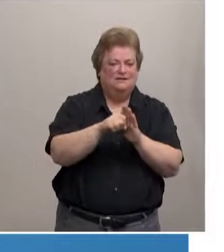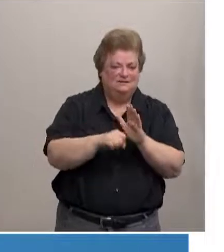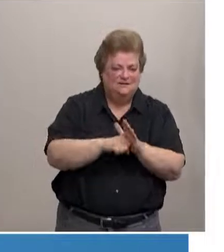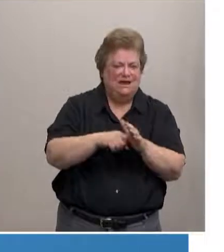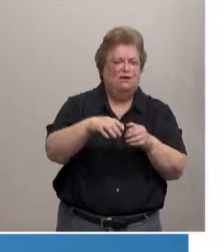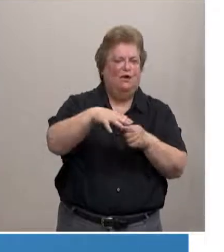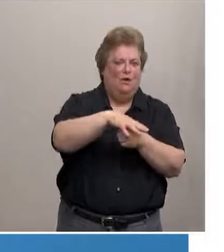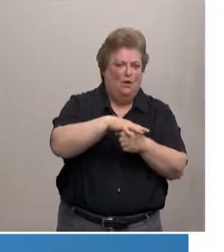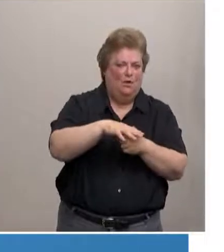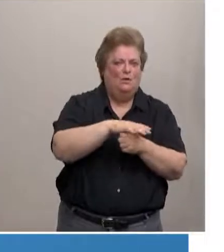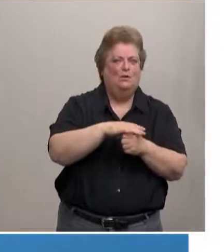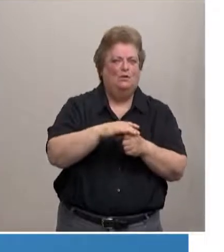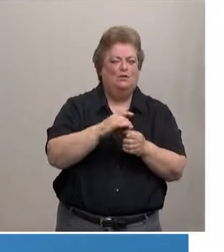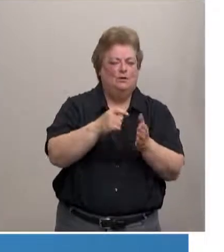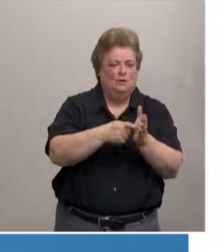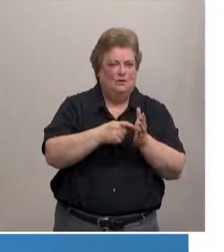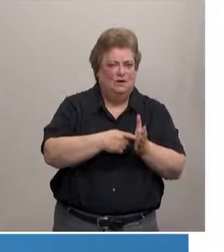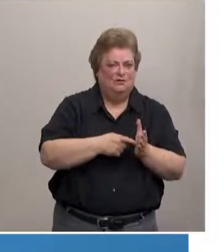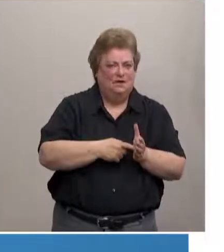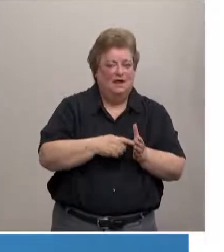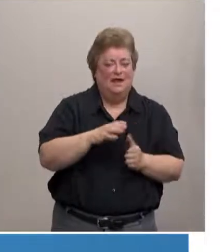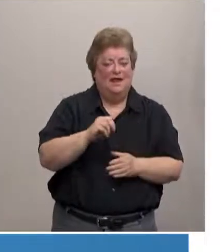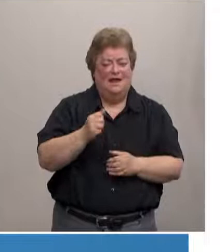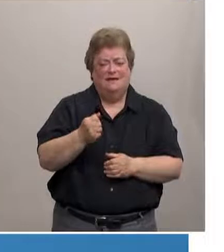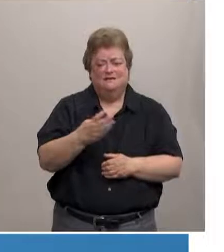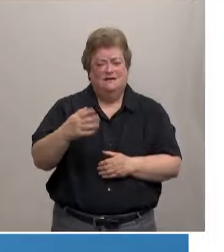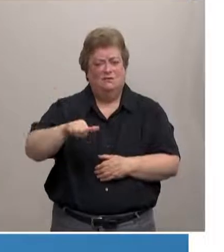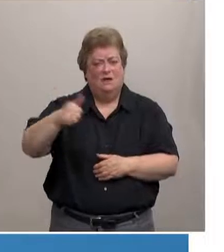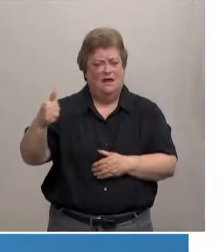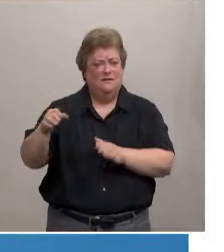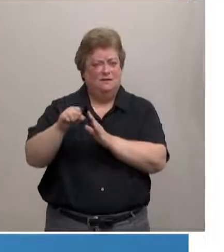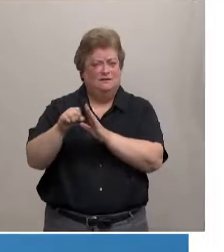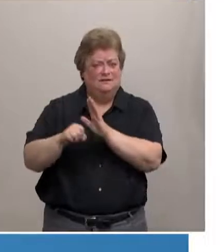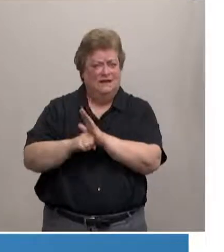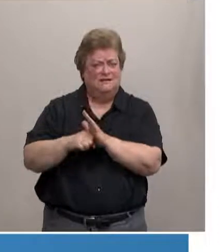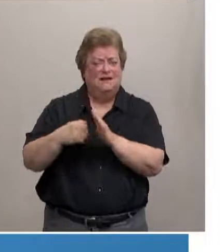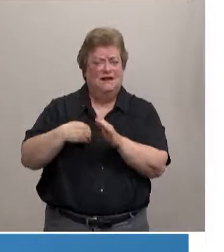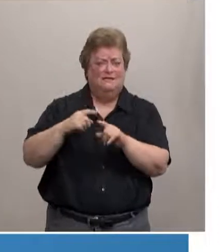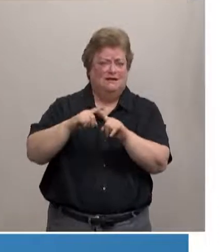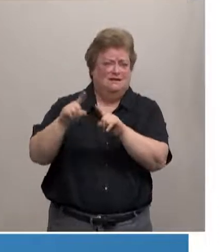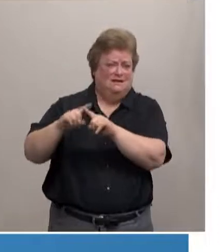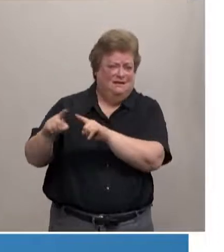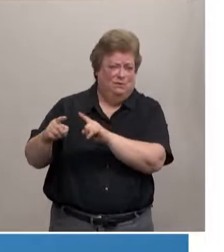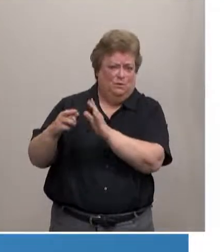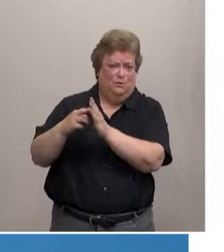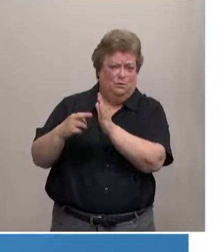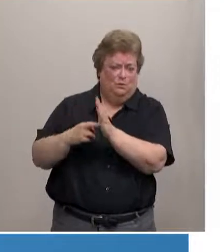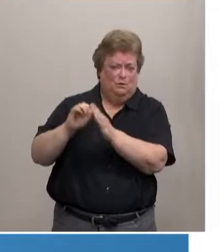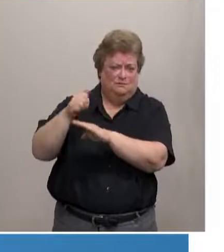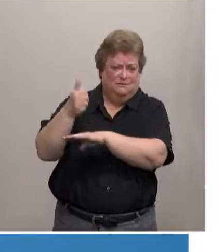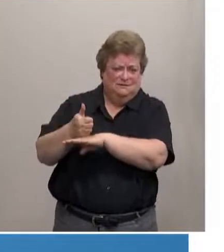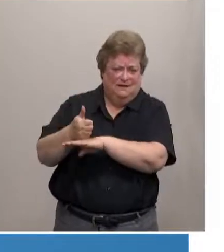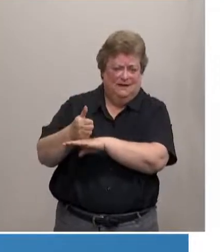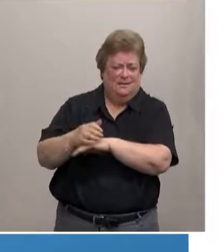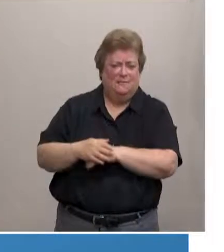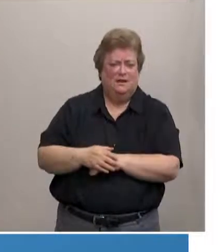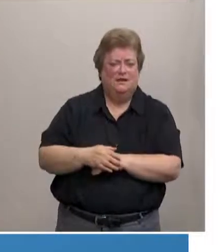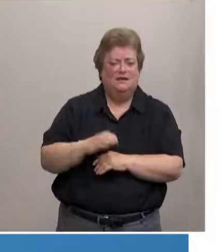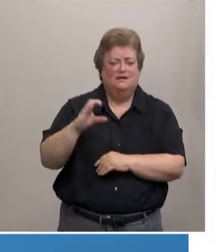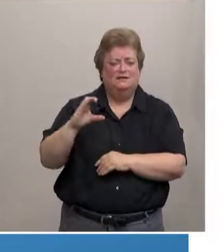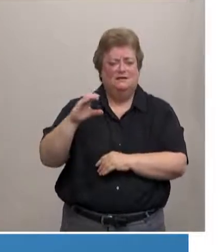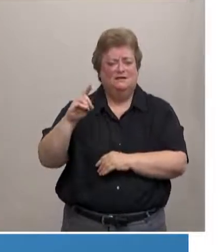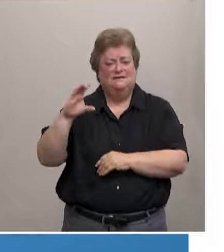that are already in place, and several other states have varying measures in place. So the